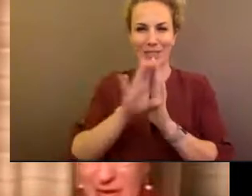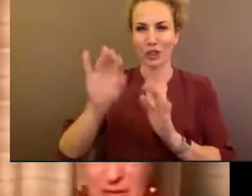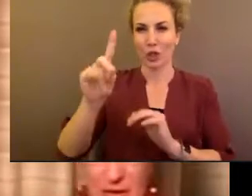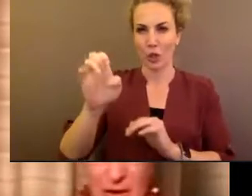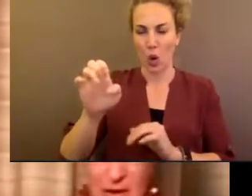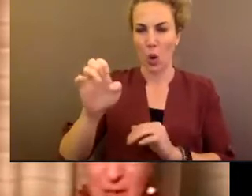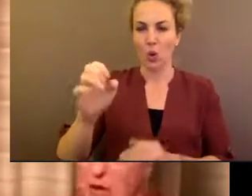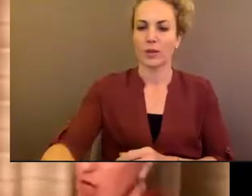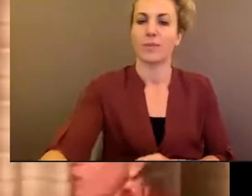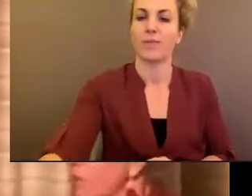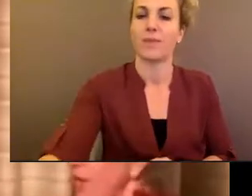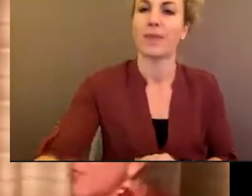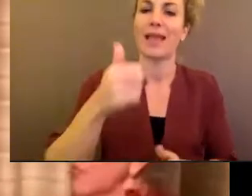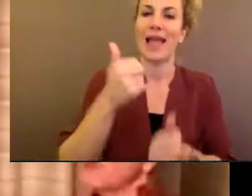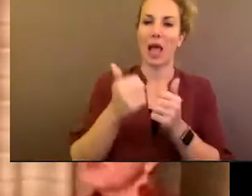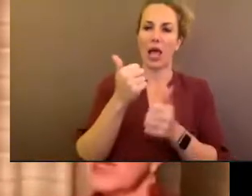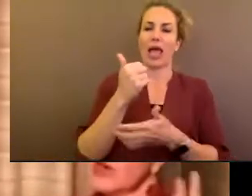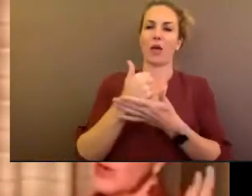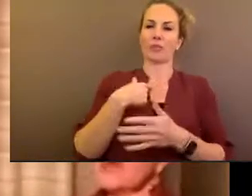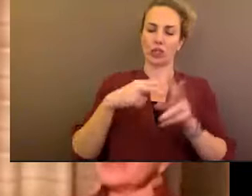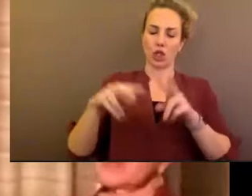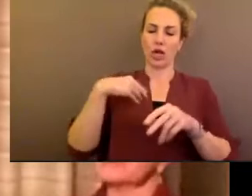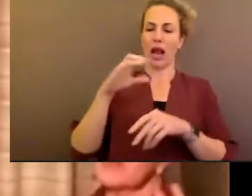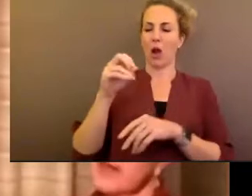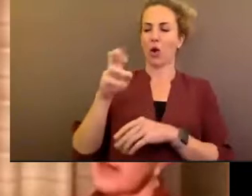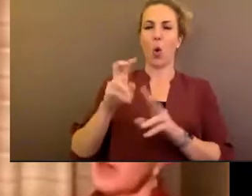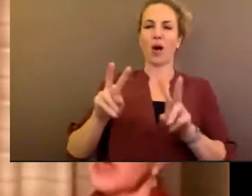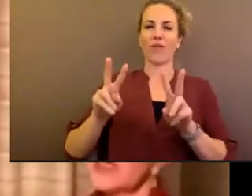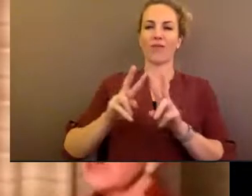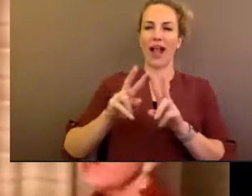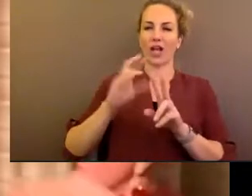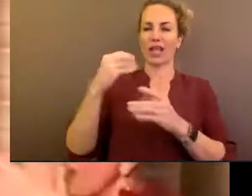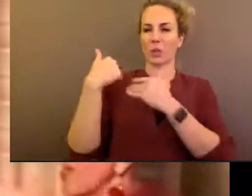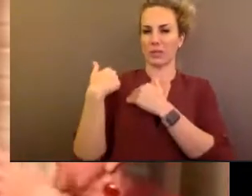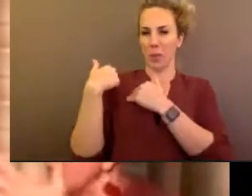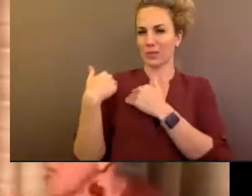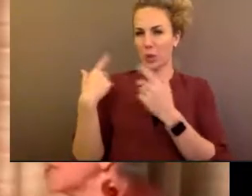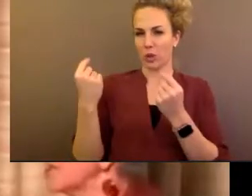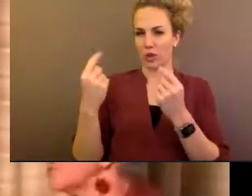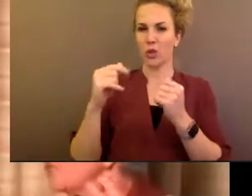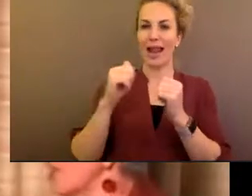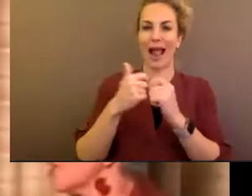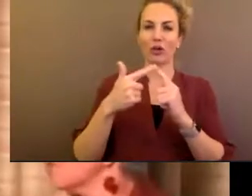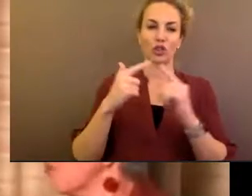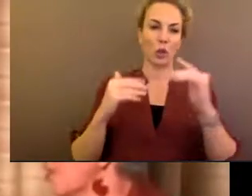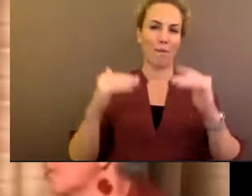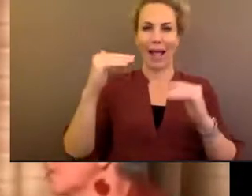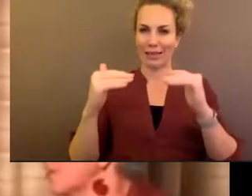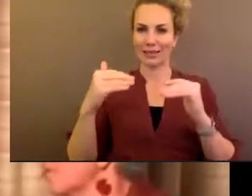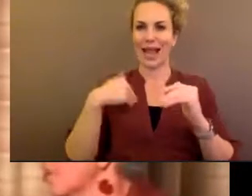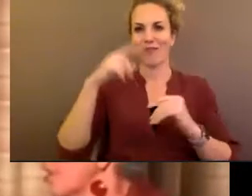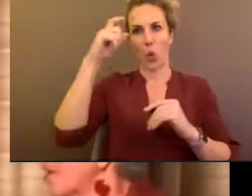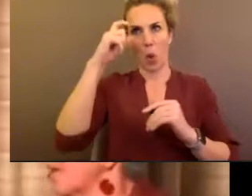examining our core values and our responsibilities to the different parties, and then to weigh and balance and try to come to a